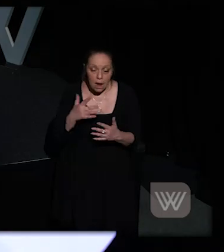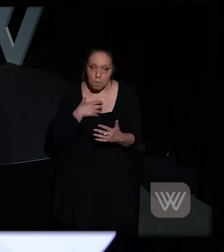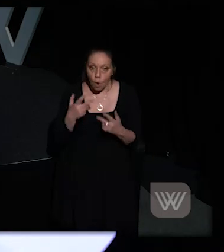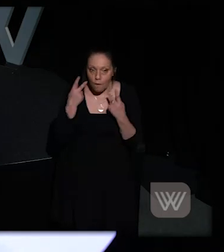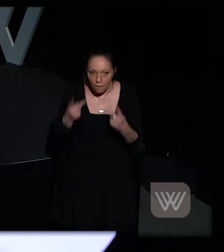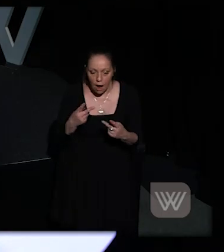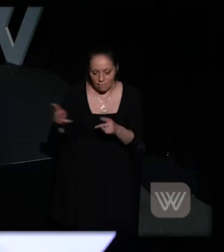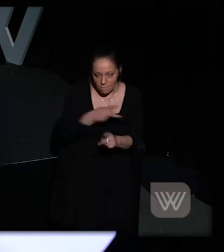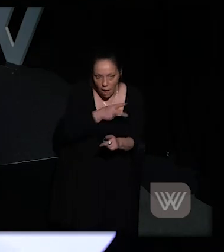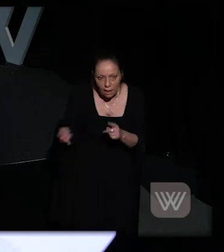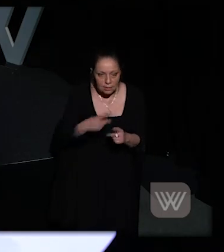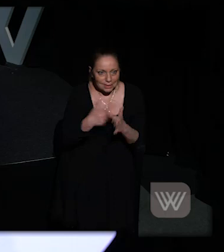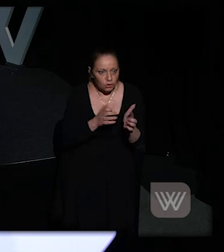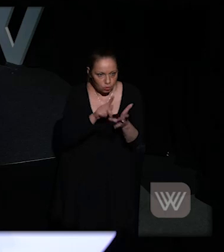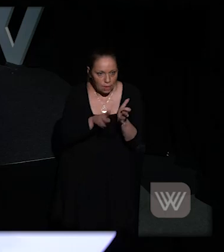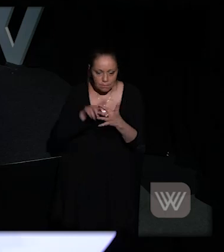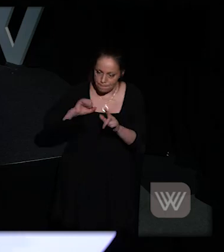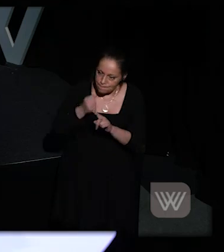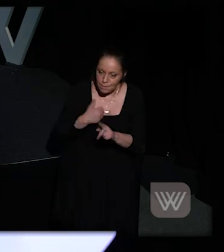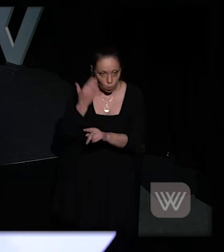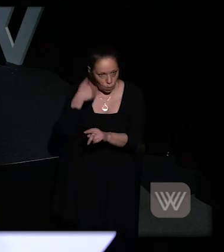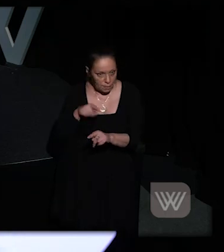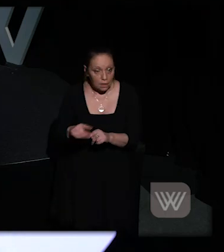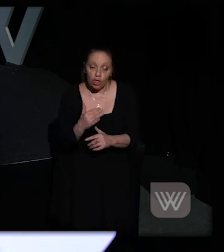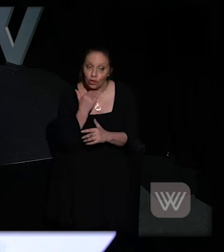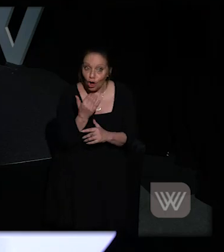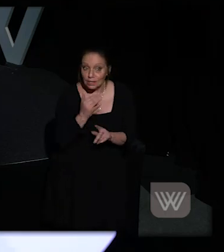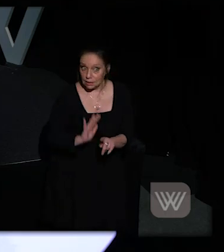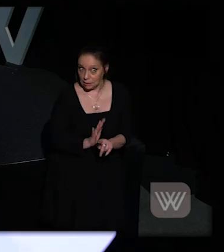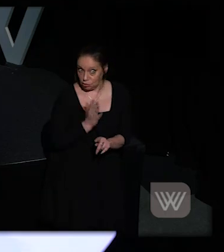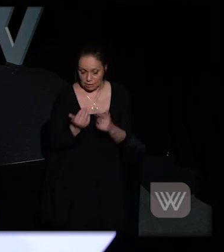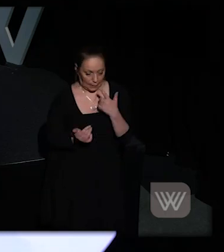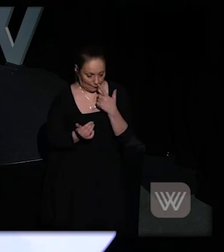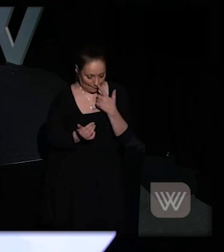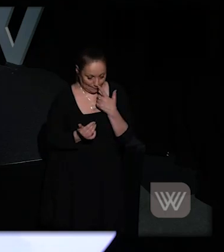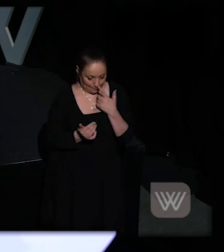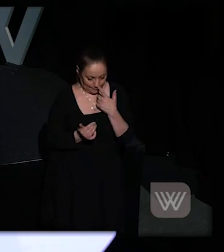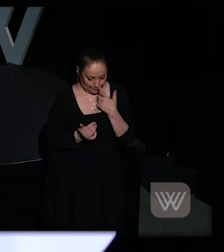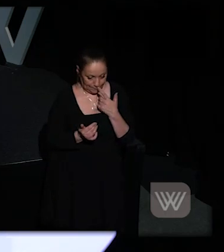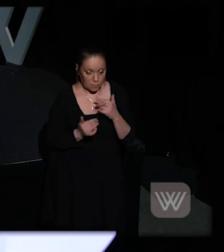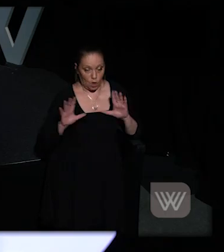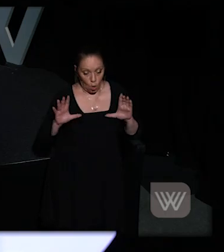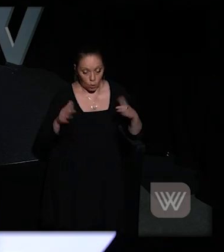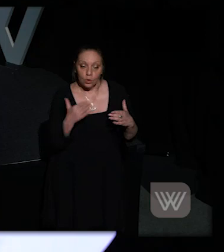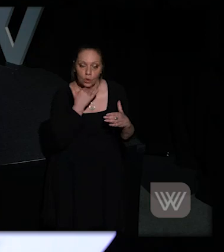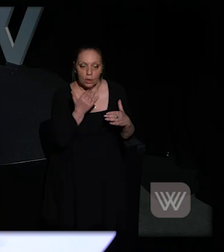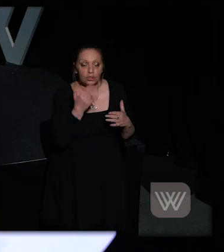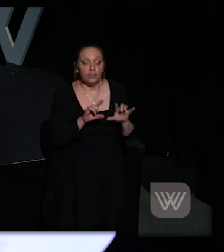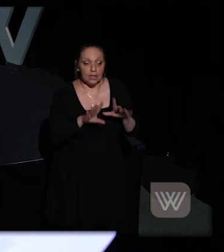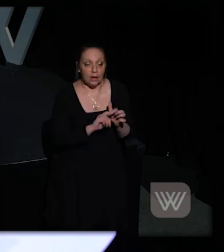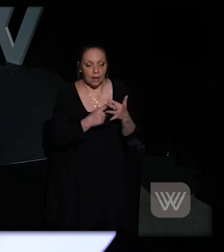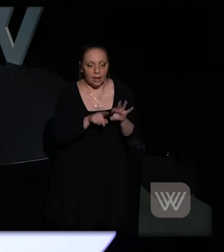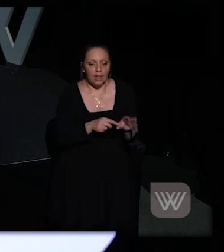and sexual women. Now, the cost is really interesting. So the aggregate cost to the Australian economy